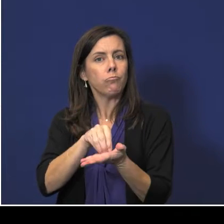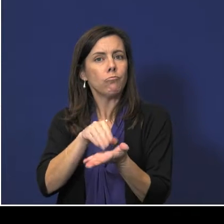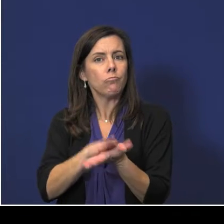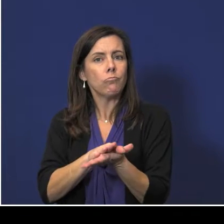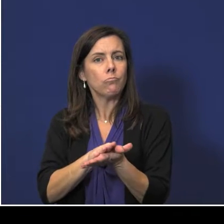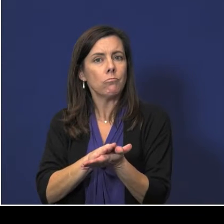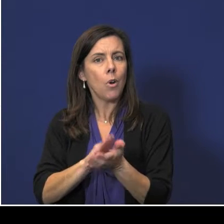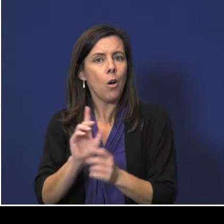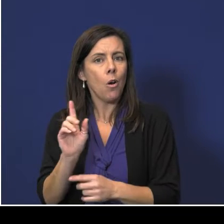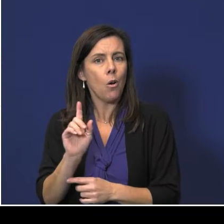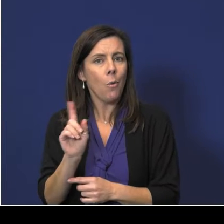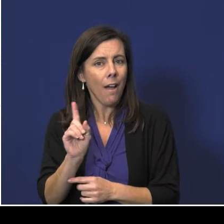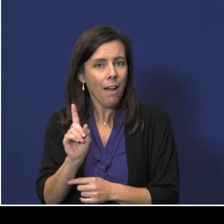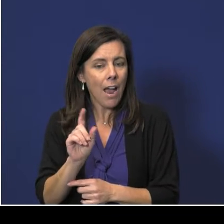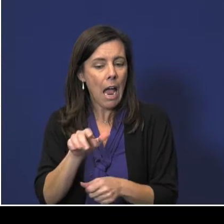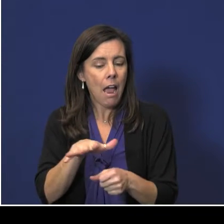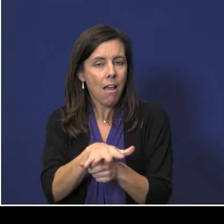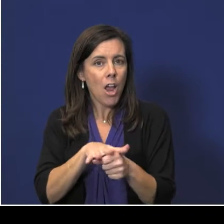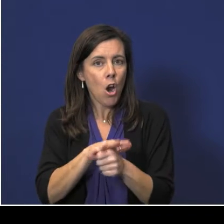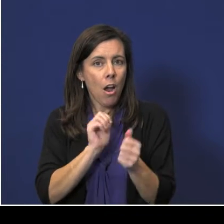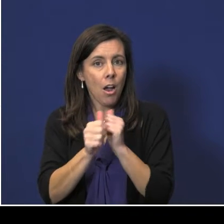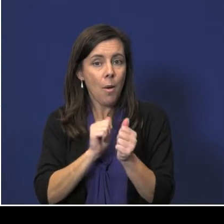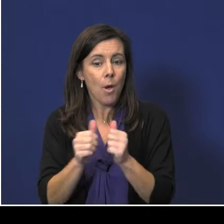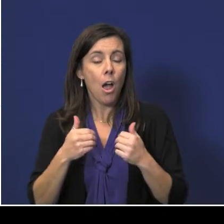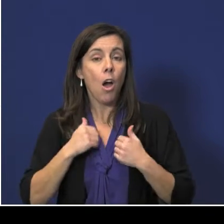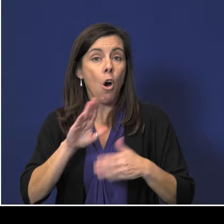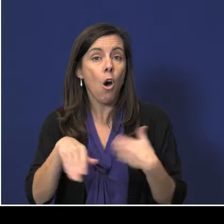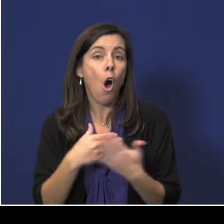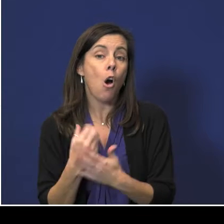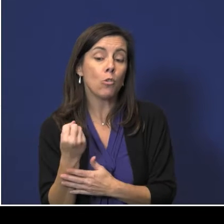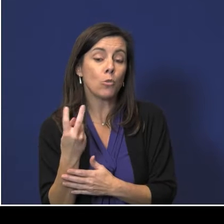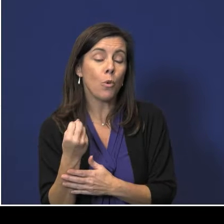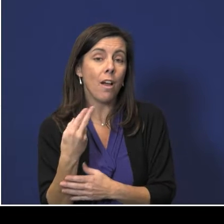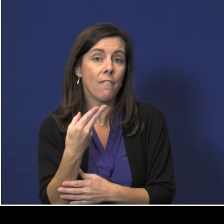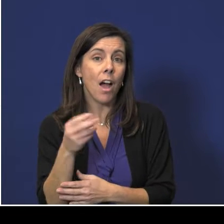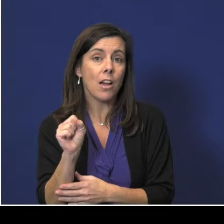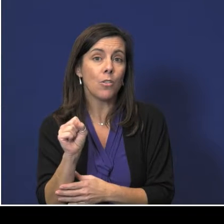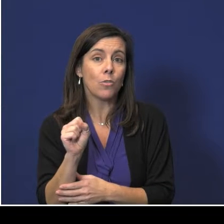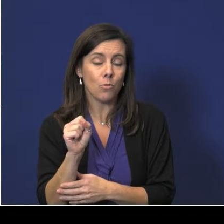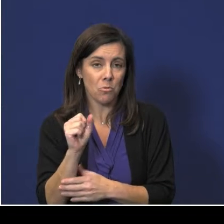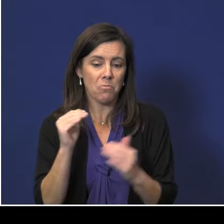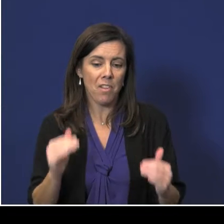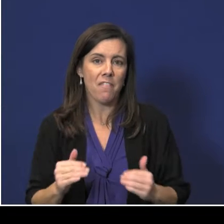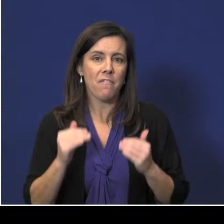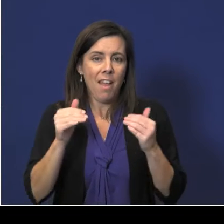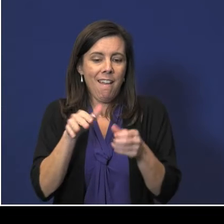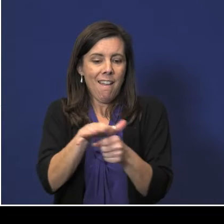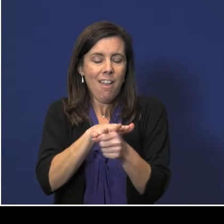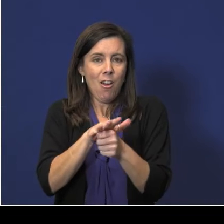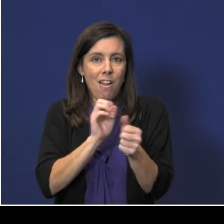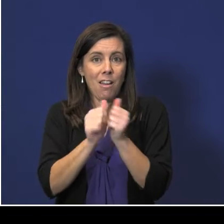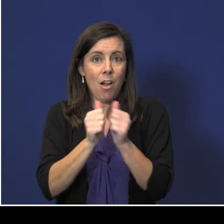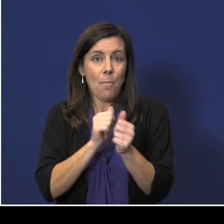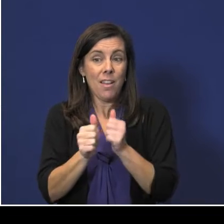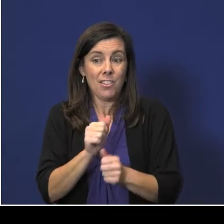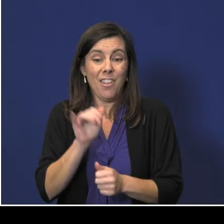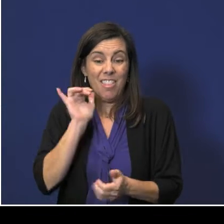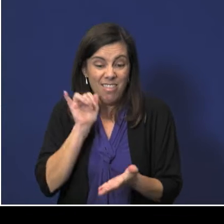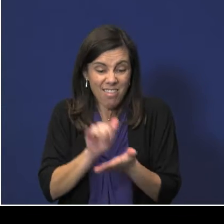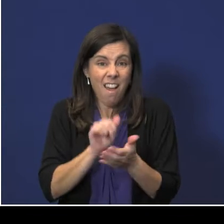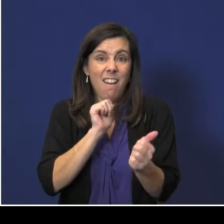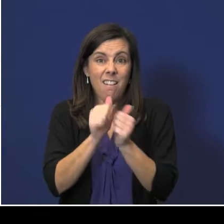area competition. We had all 12 of our high schools make it to the area competition, which is the